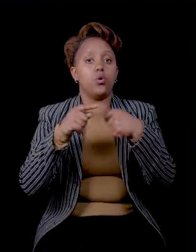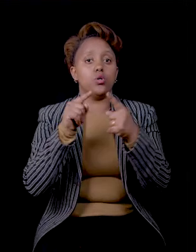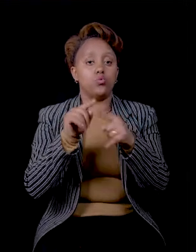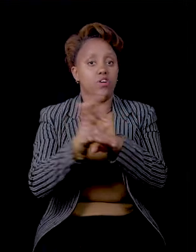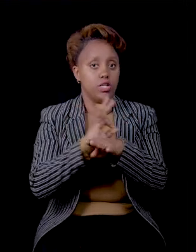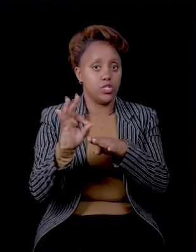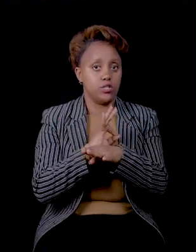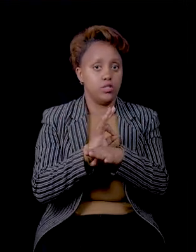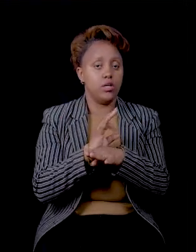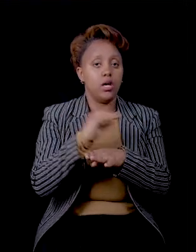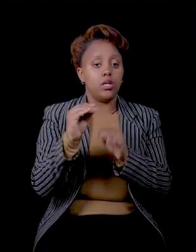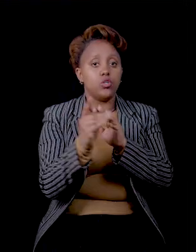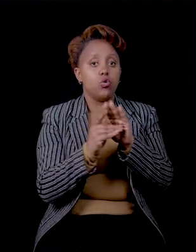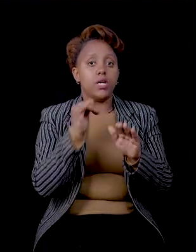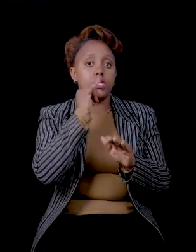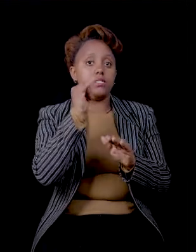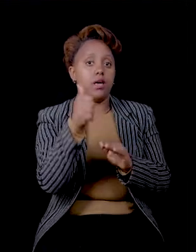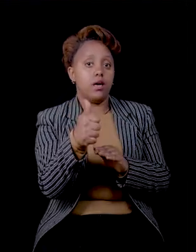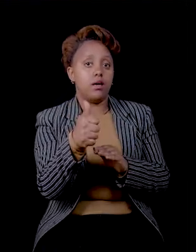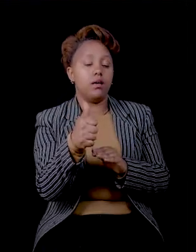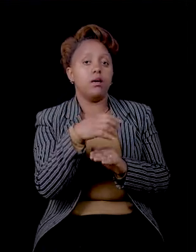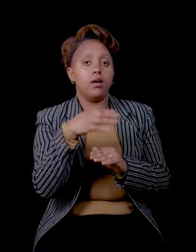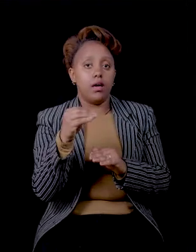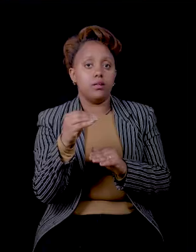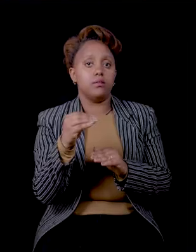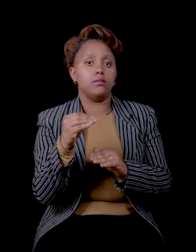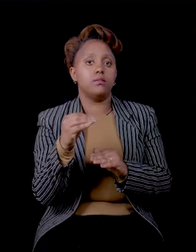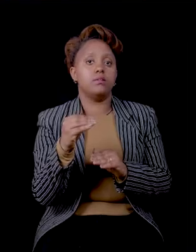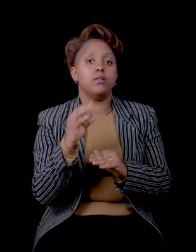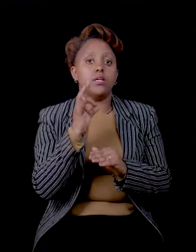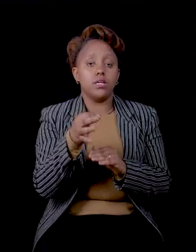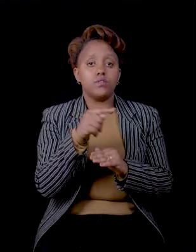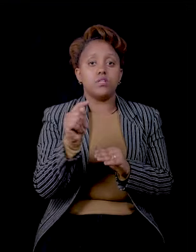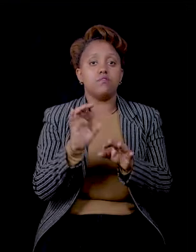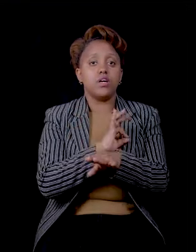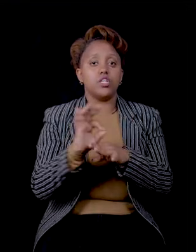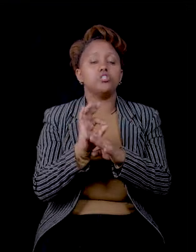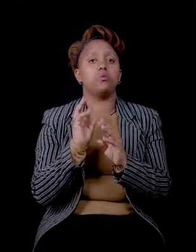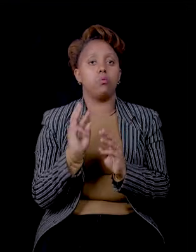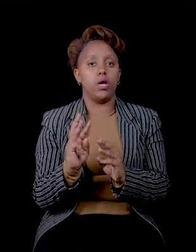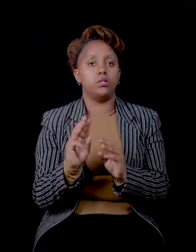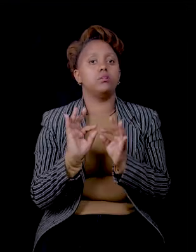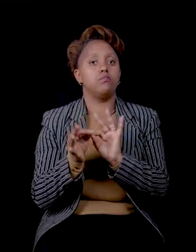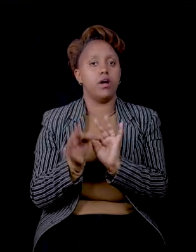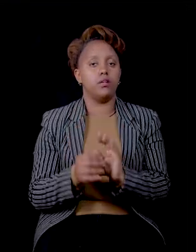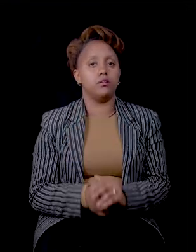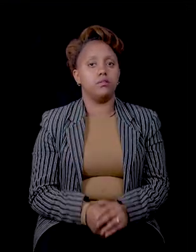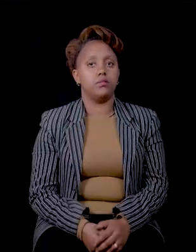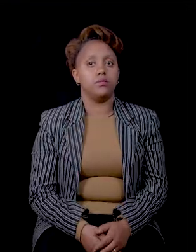going to be a function if the domain is a, and if the function is well-defined.